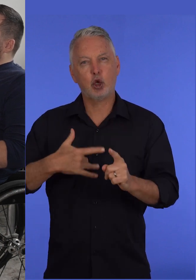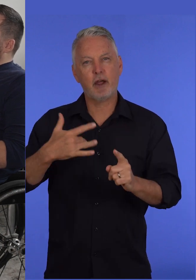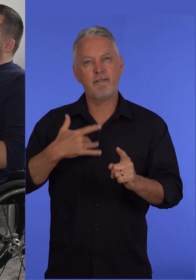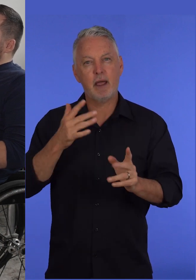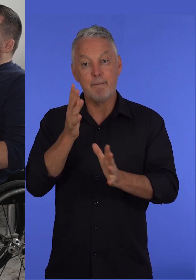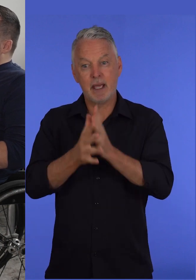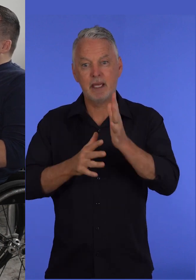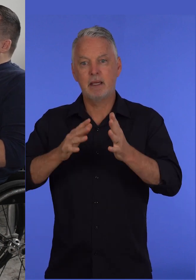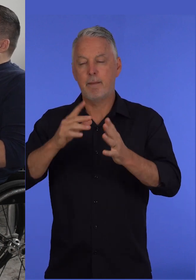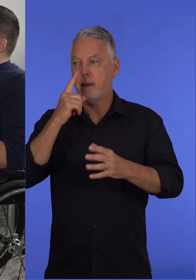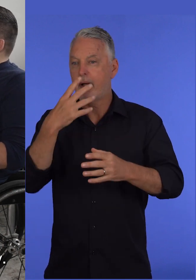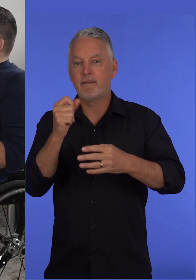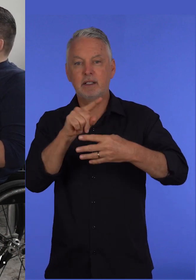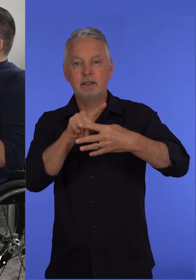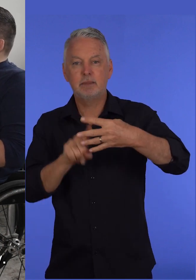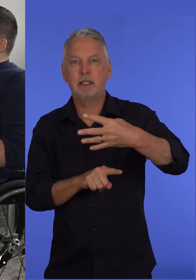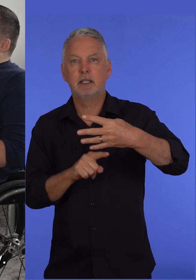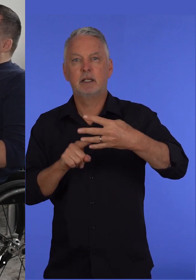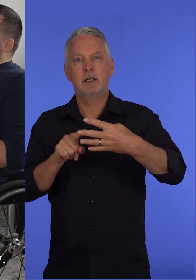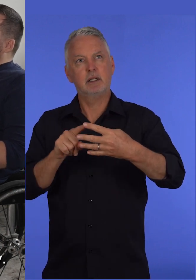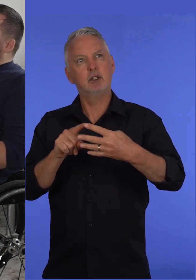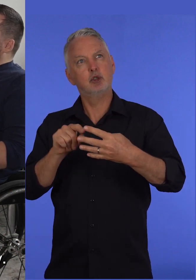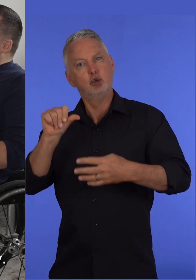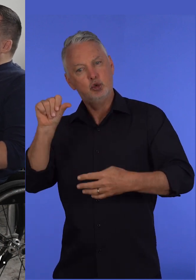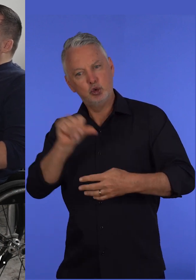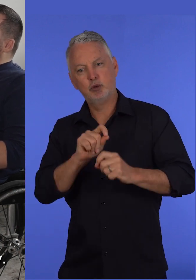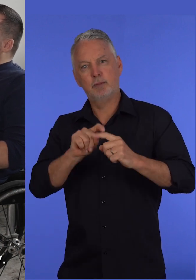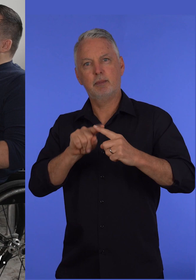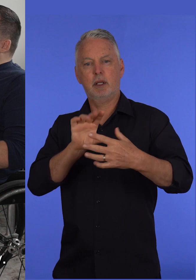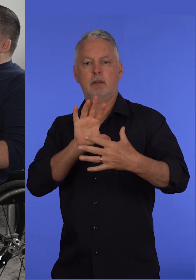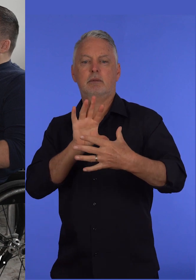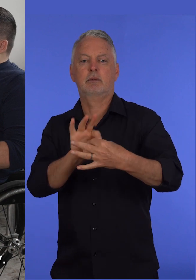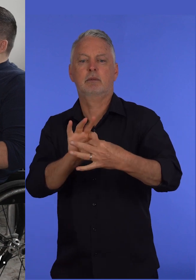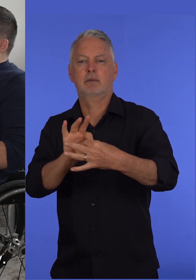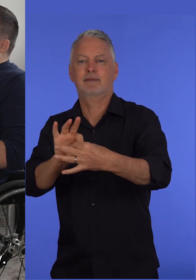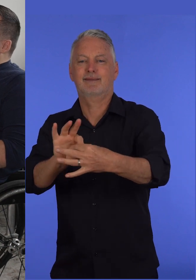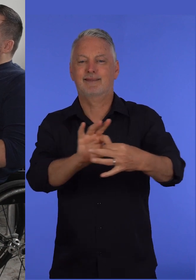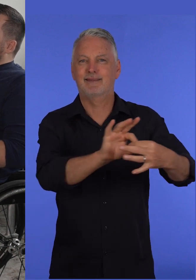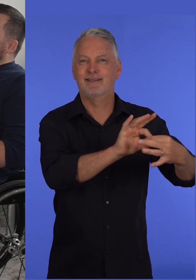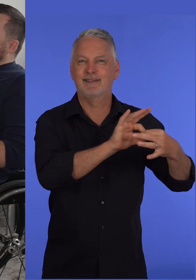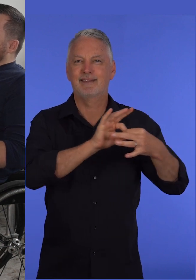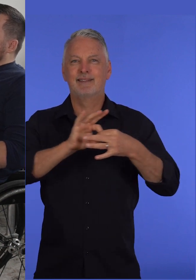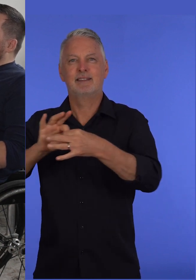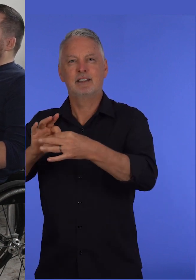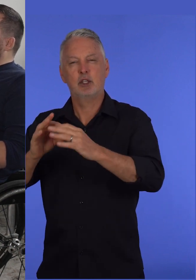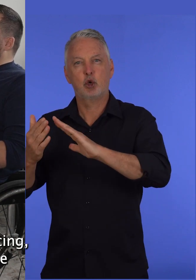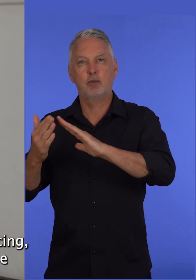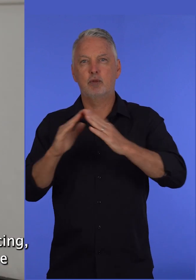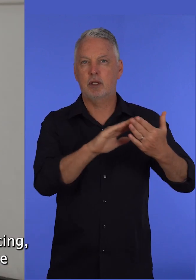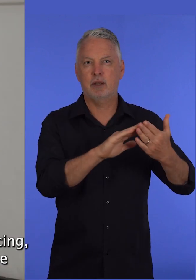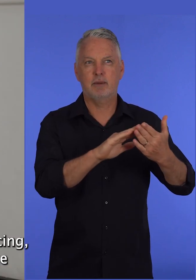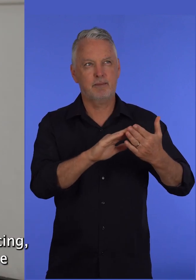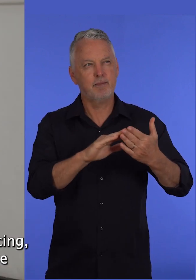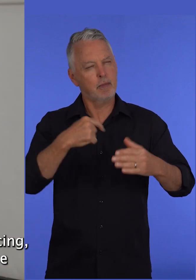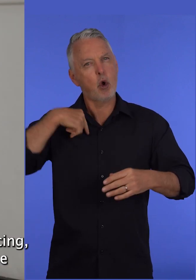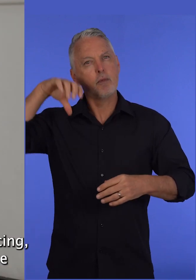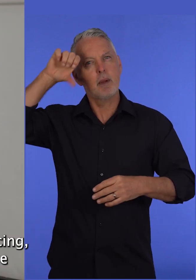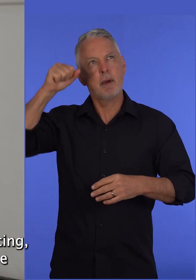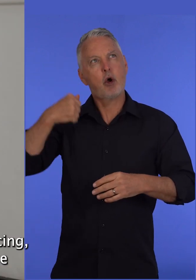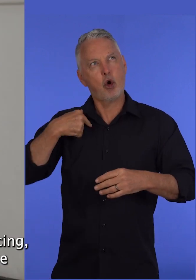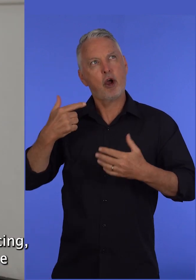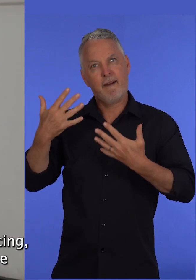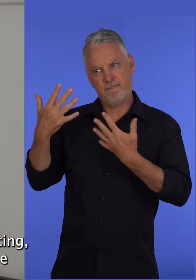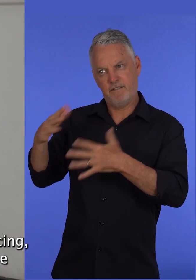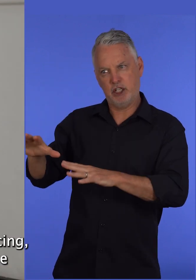with disabilities deserve to be living in an interconnected community. And once I finished wheelchair